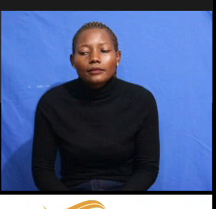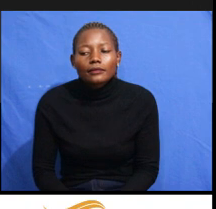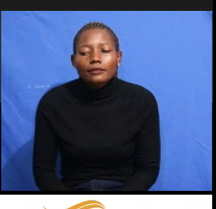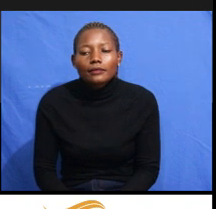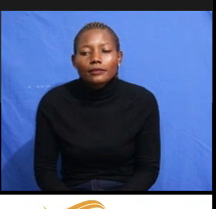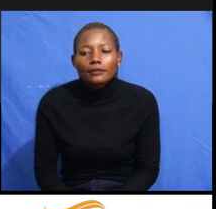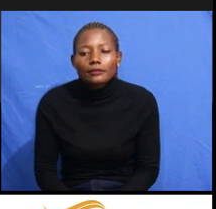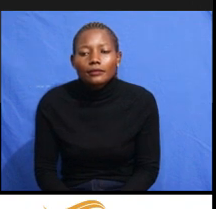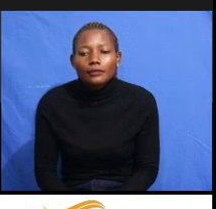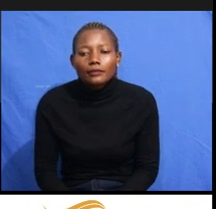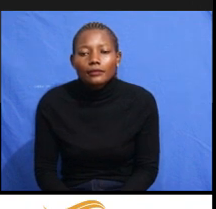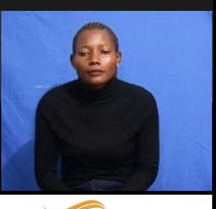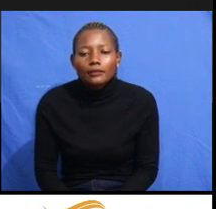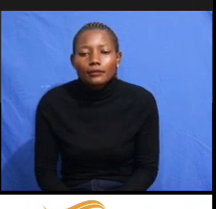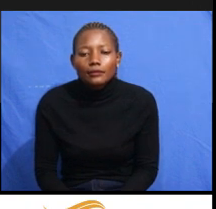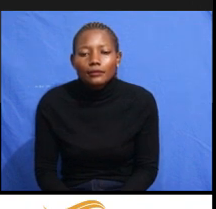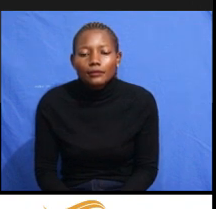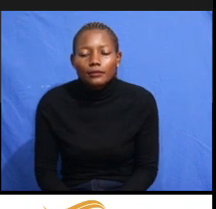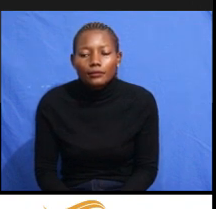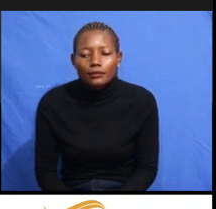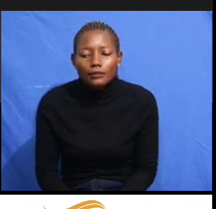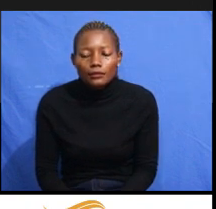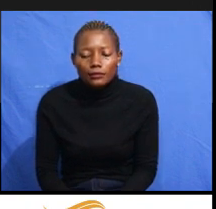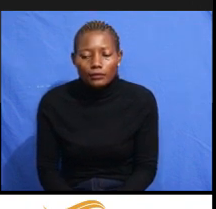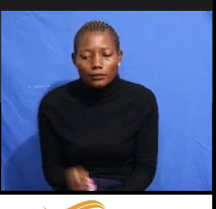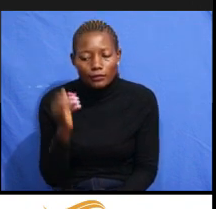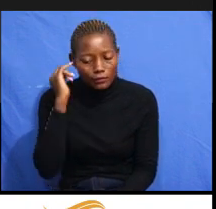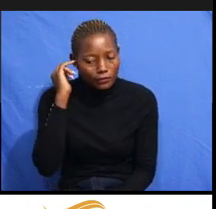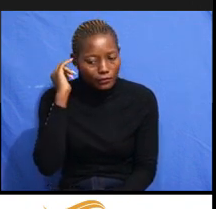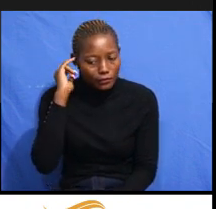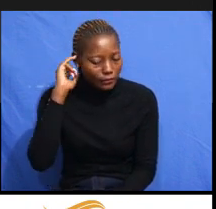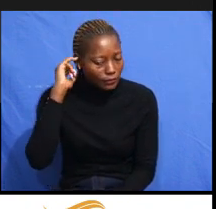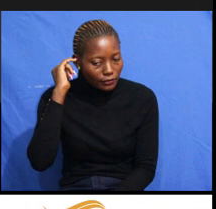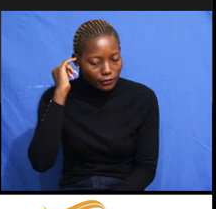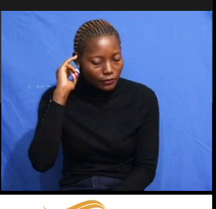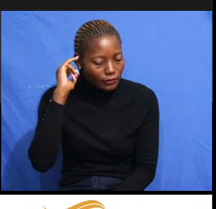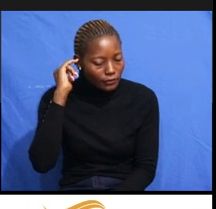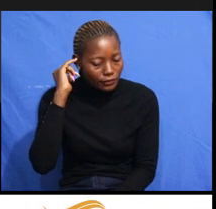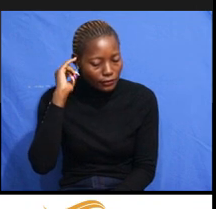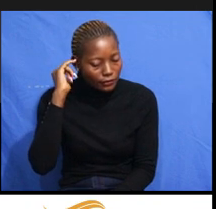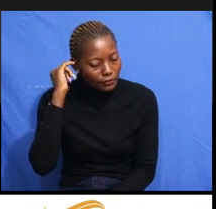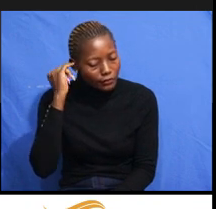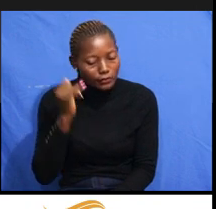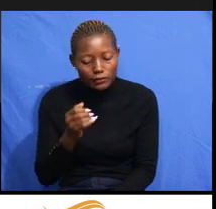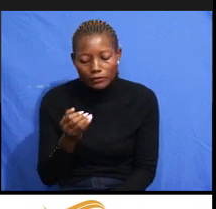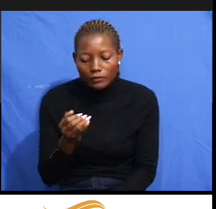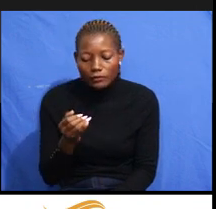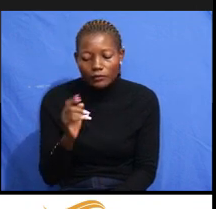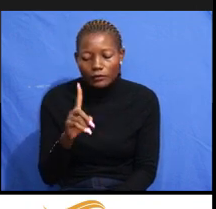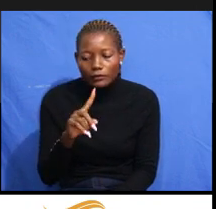Doc, we have two questions. One is on the Yeah. chat box, asking about Sorry, capillary bed, and then there's